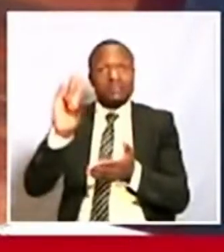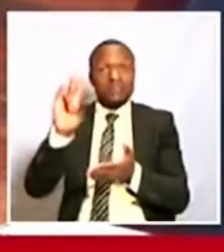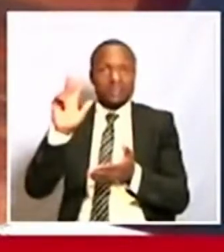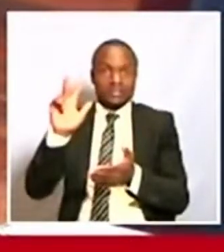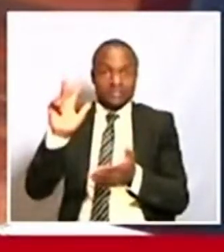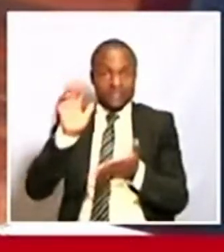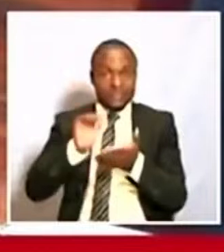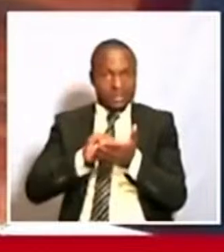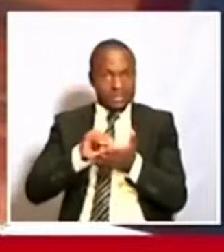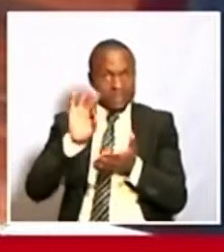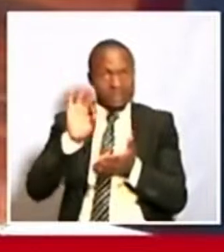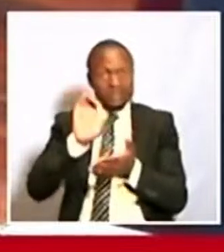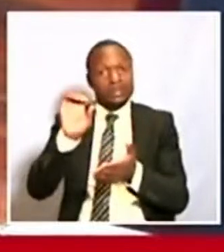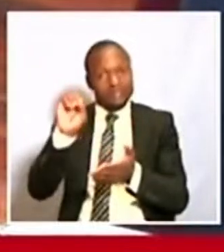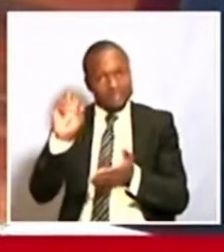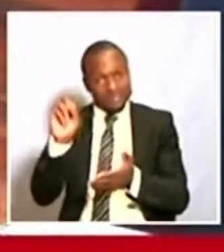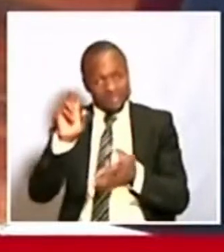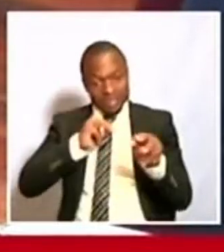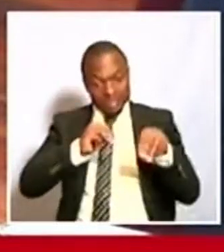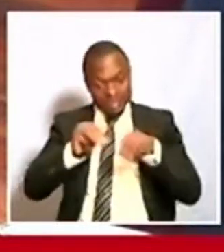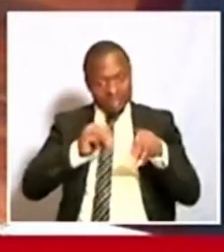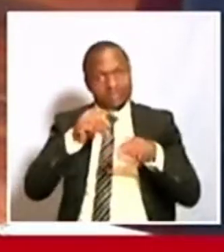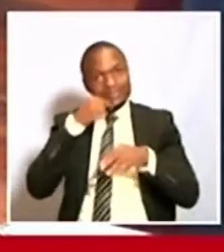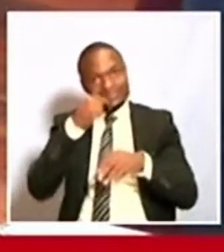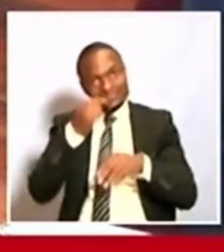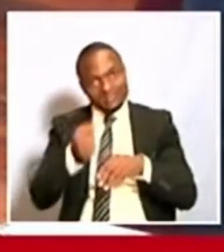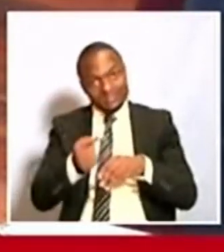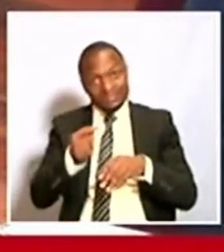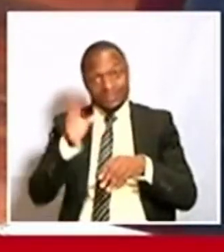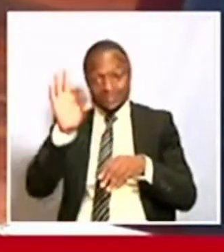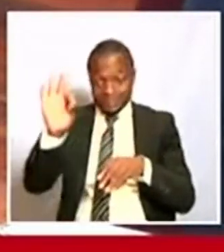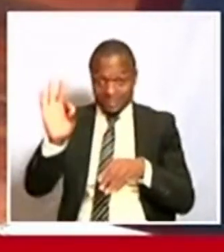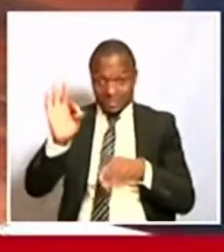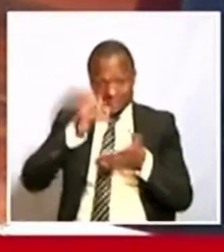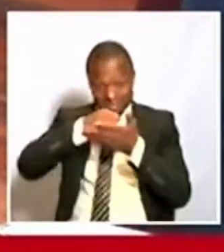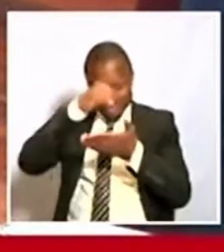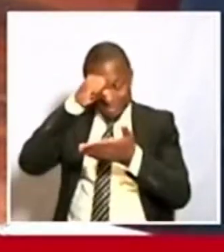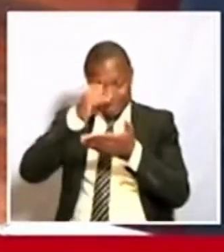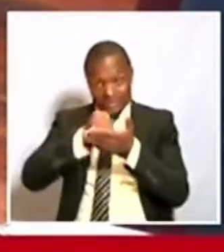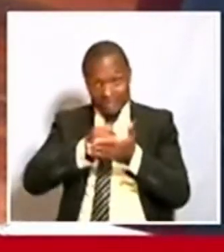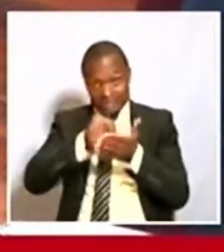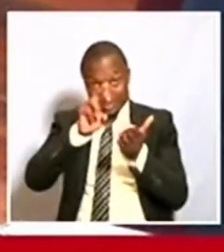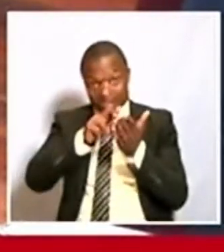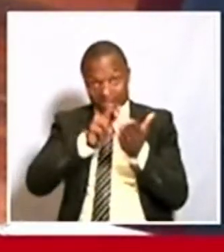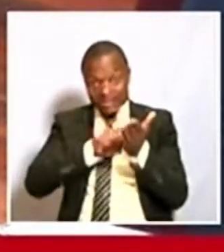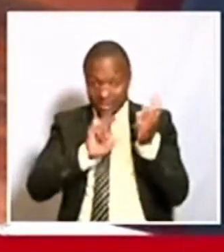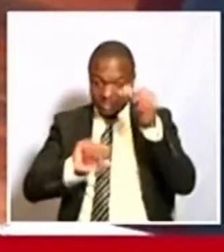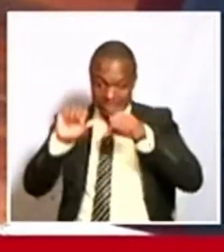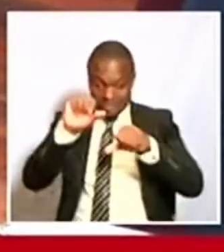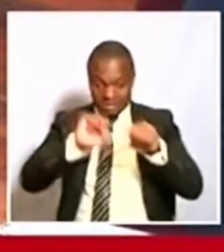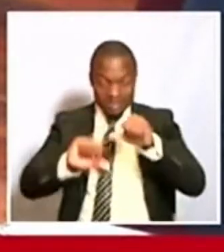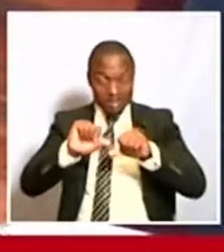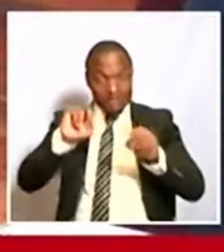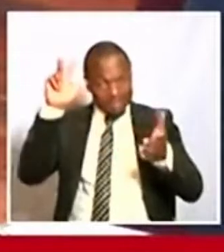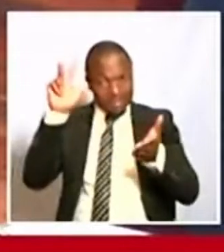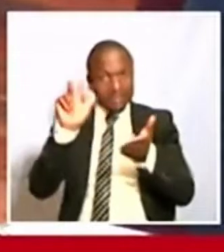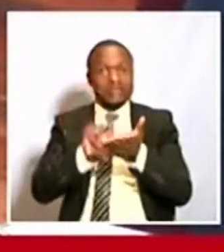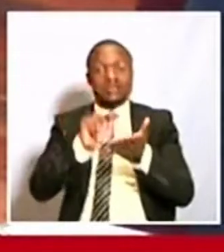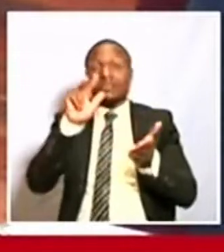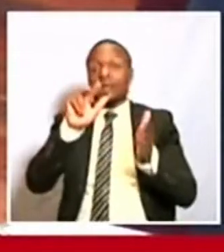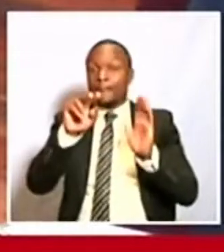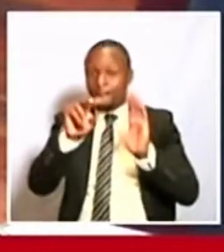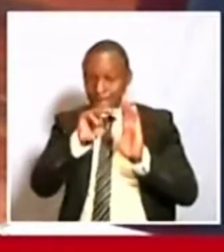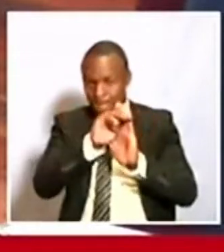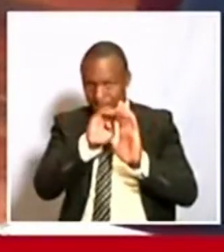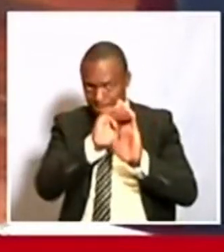Action taken is that management wishes to state that the 9 students cited in the audit report are on the list of approved beneficiaries.